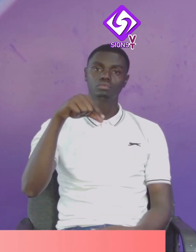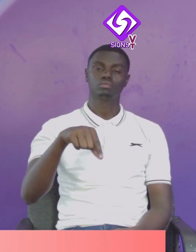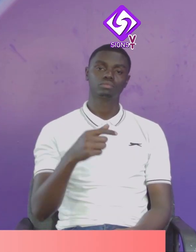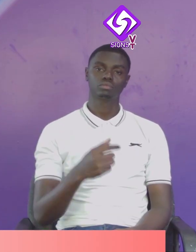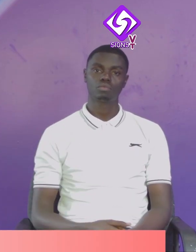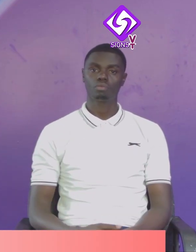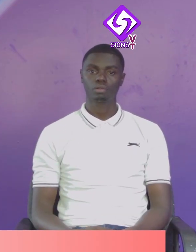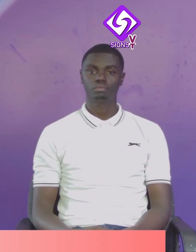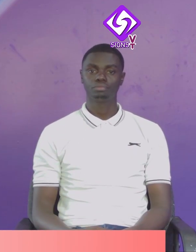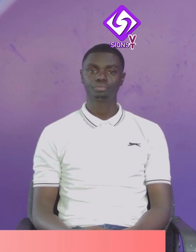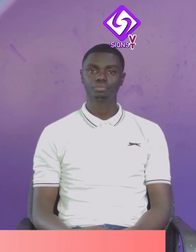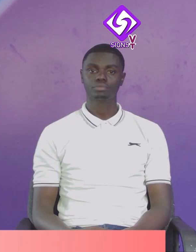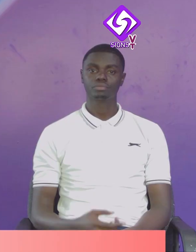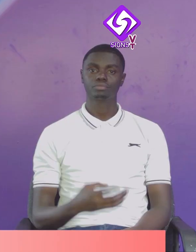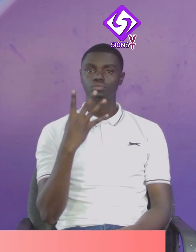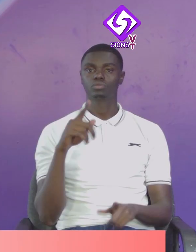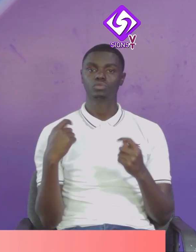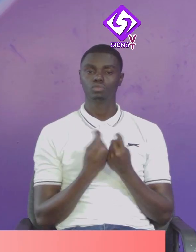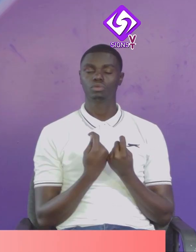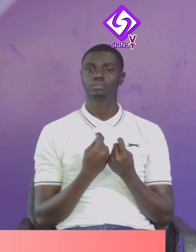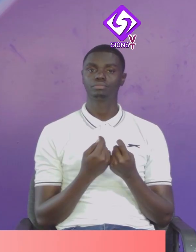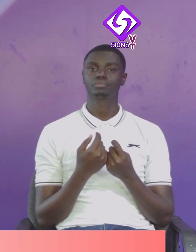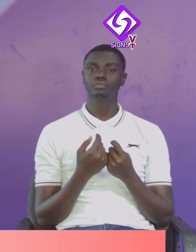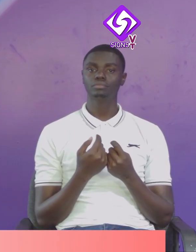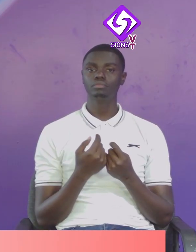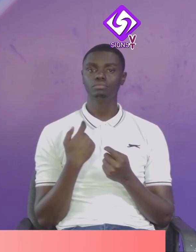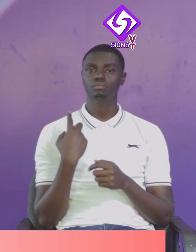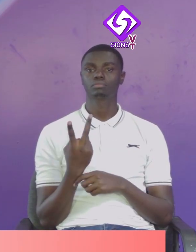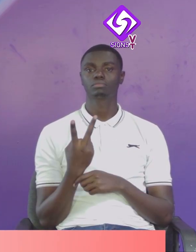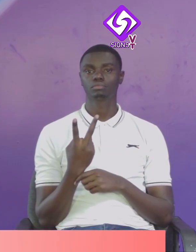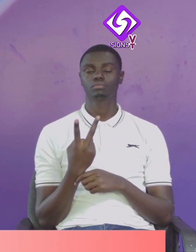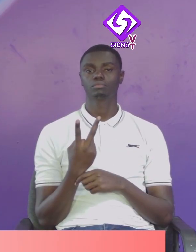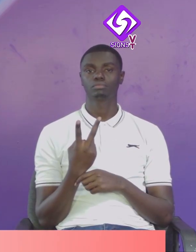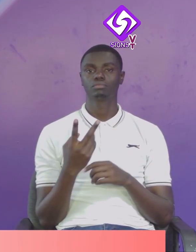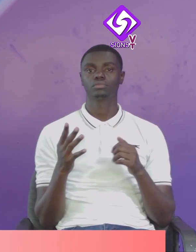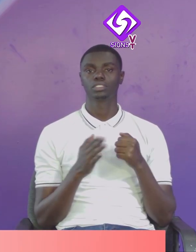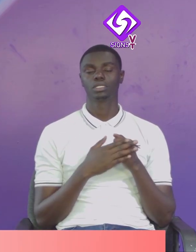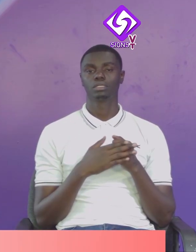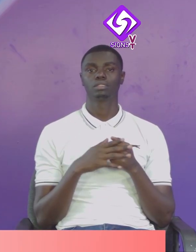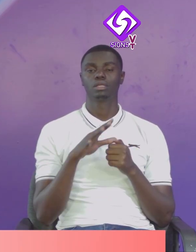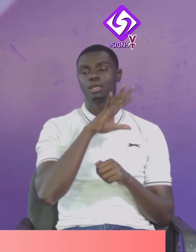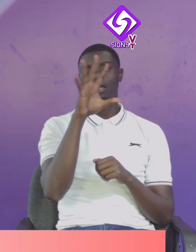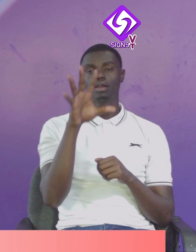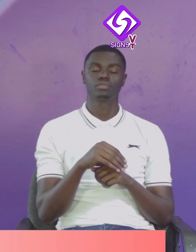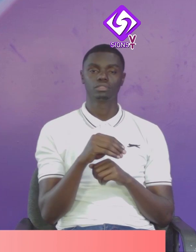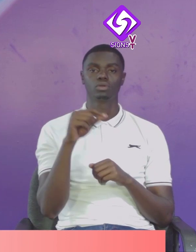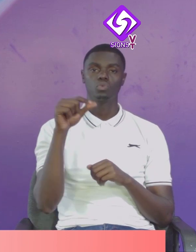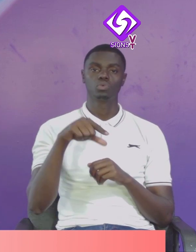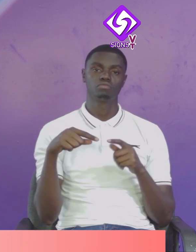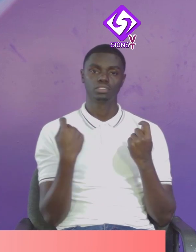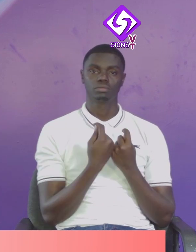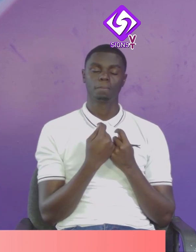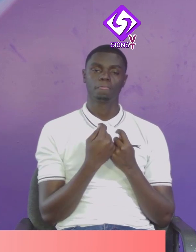up because they are the 4 teams that were runners up across the 9 African qualifying teams. Already we have